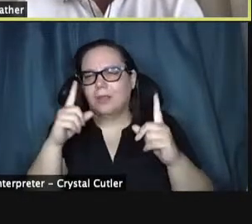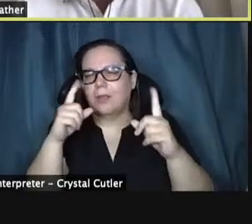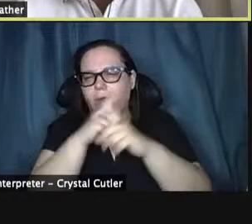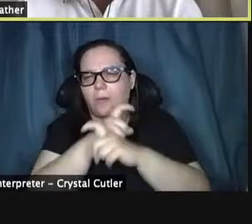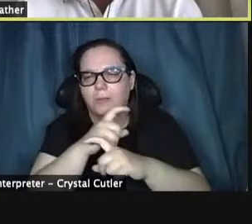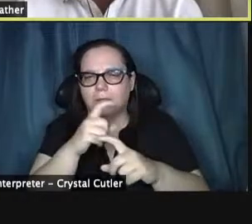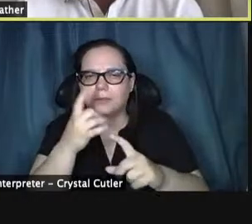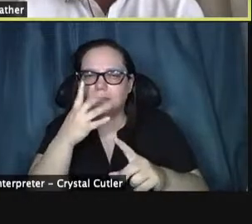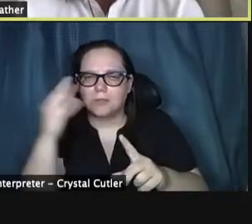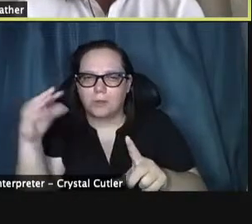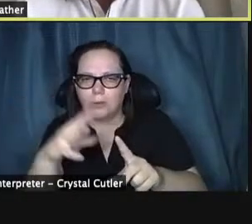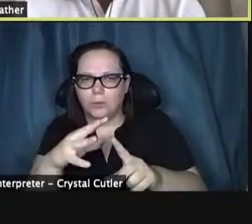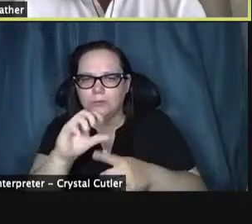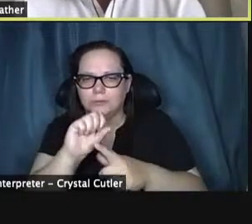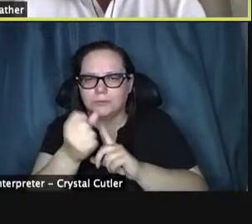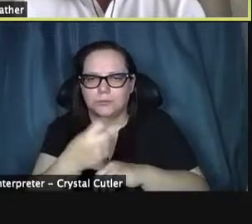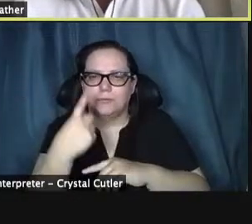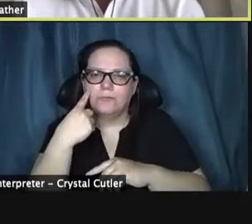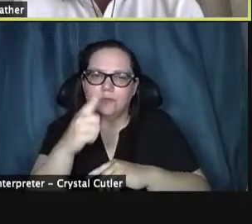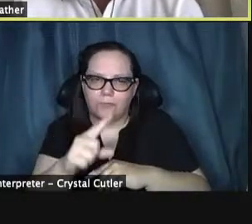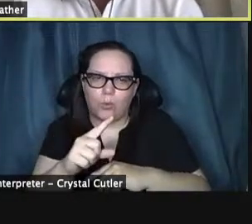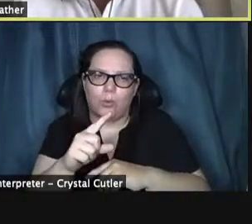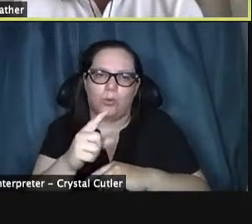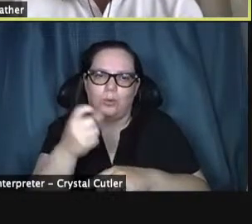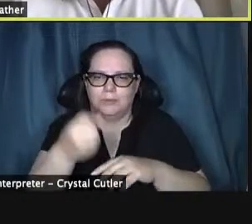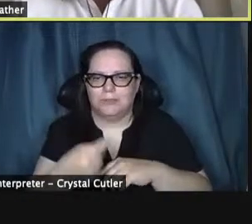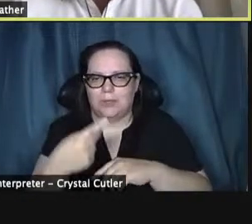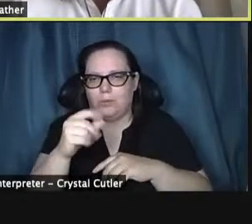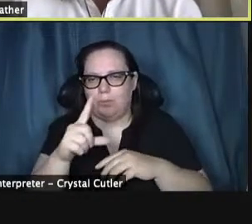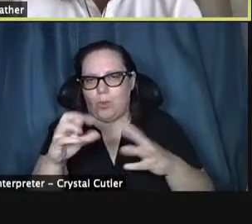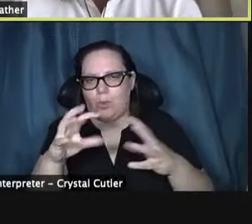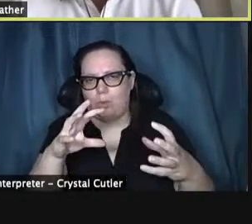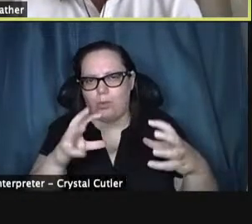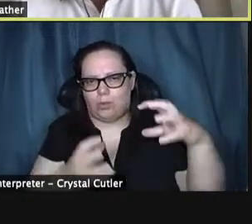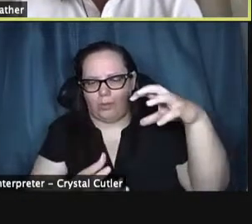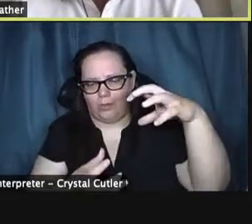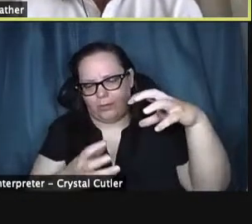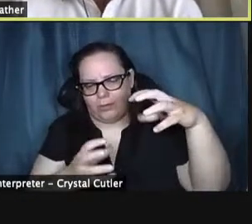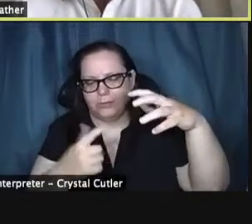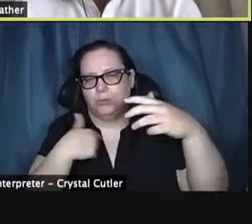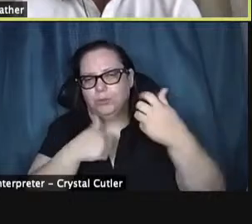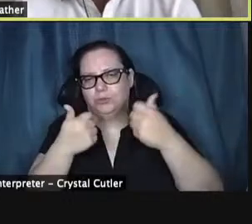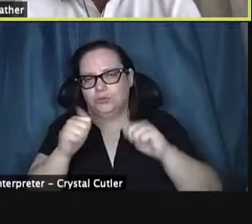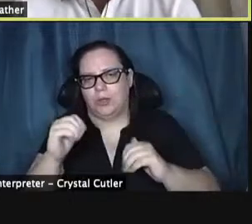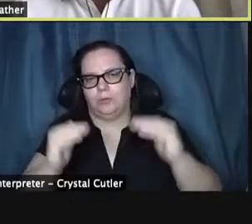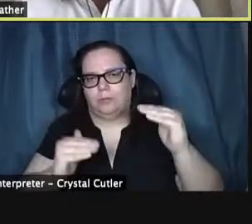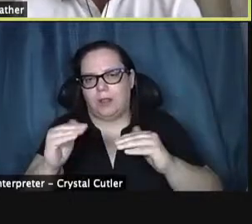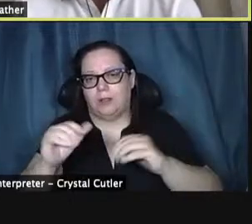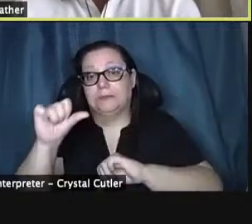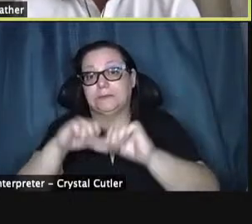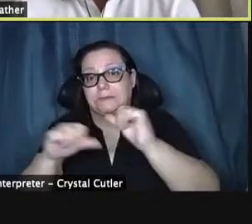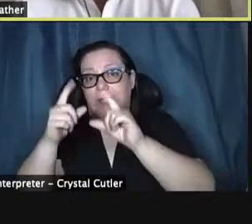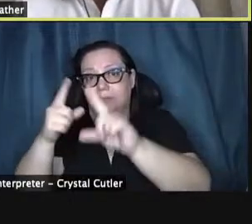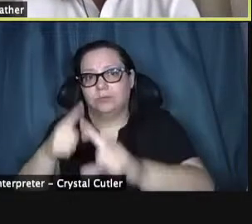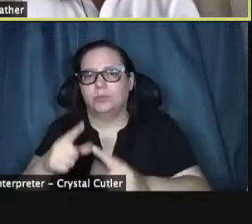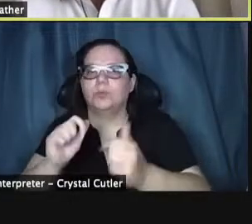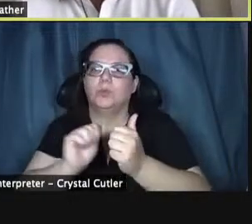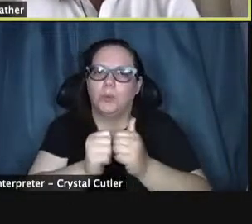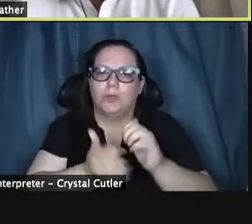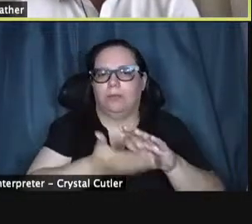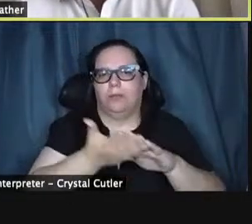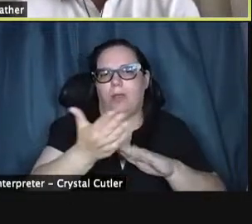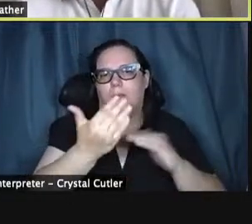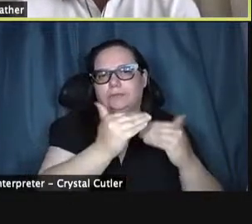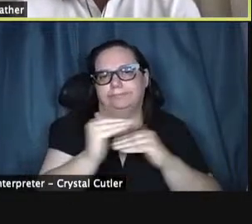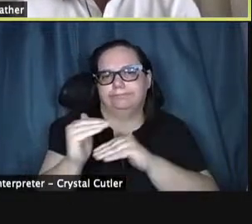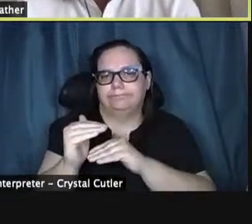at the South Pole. So we're trying here to balance the science objectives with the operational constraints. We need to be somewhere which will allow us